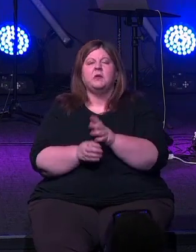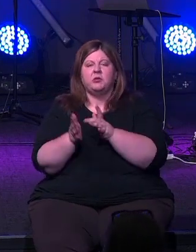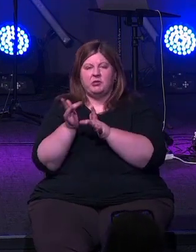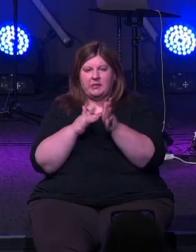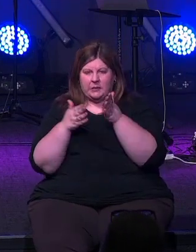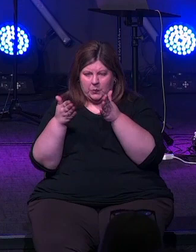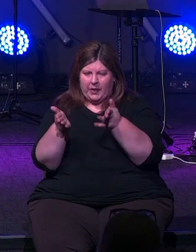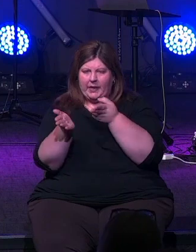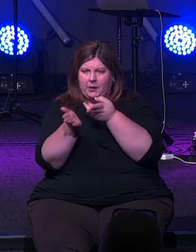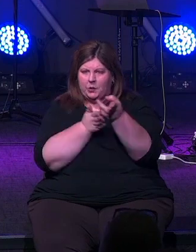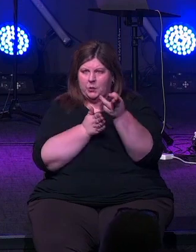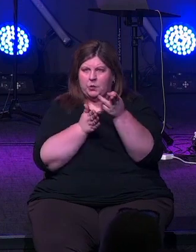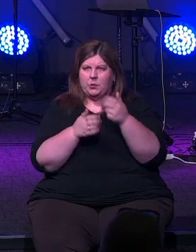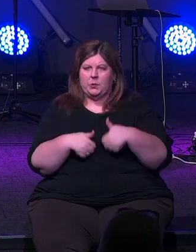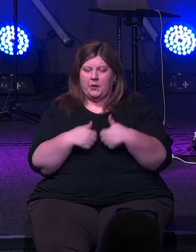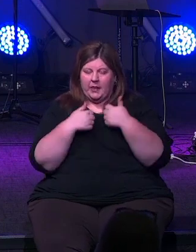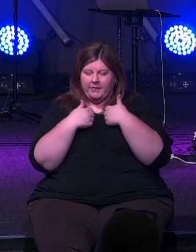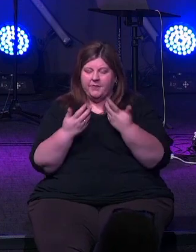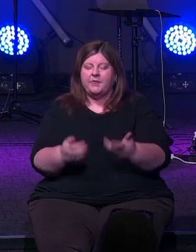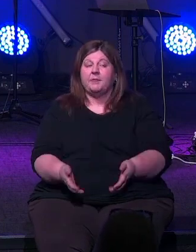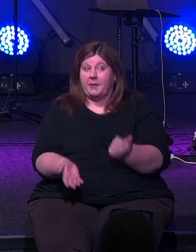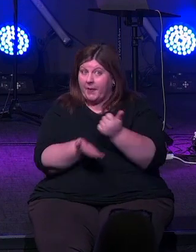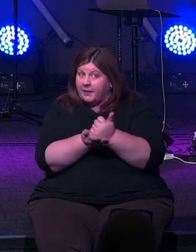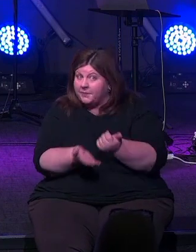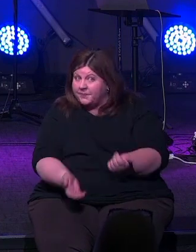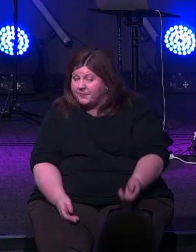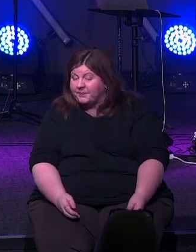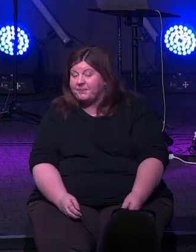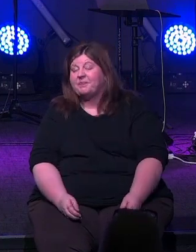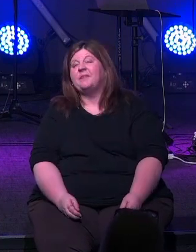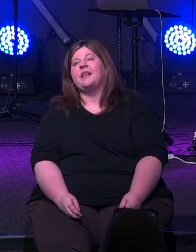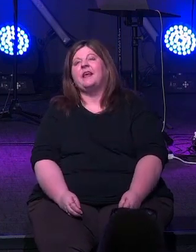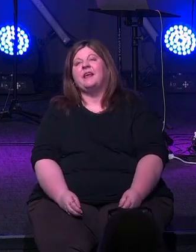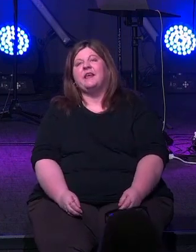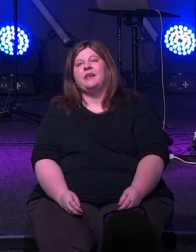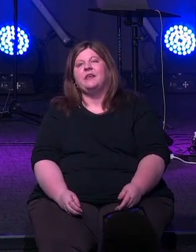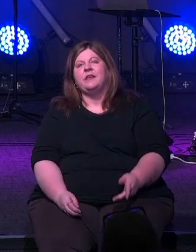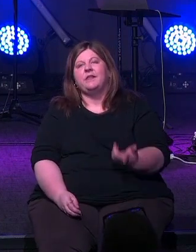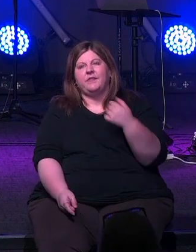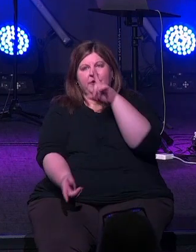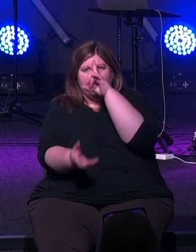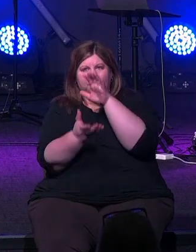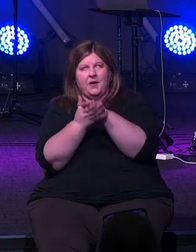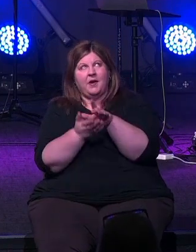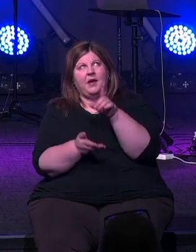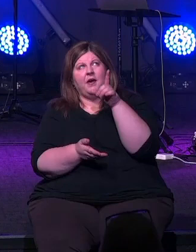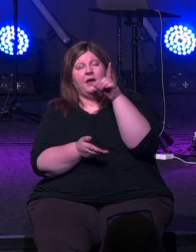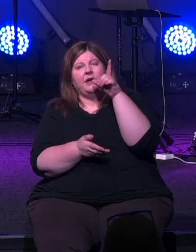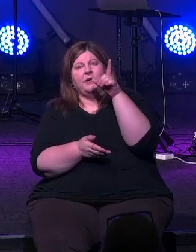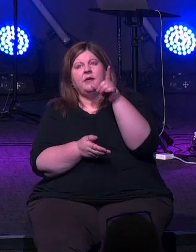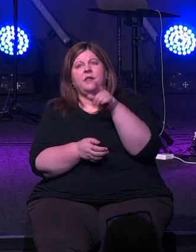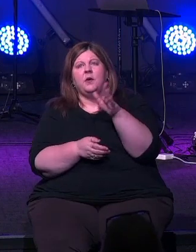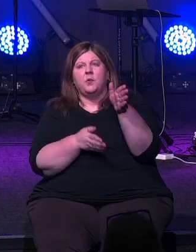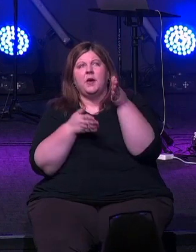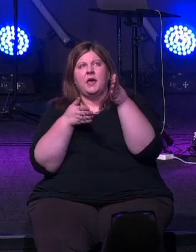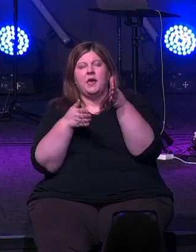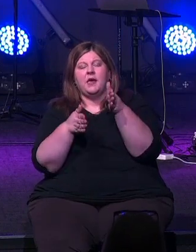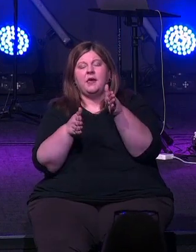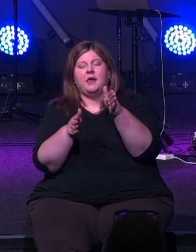way, the truth, and the life. Amen? I believe you are the